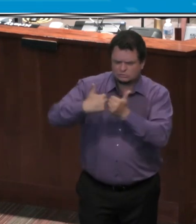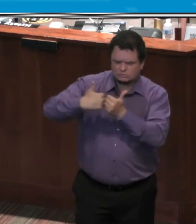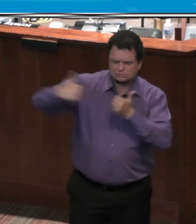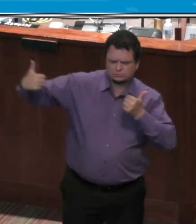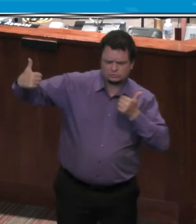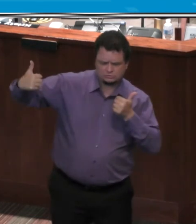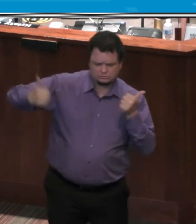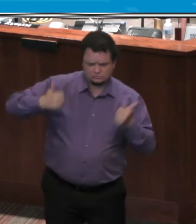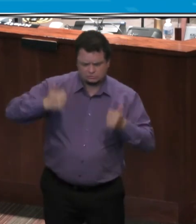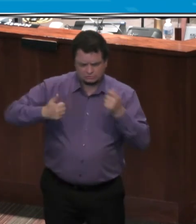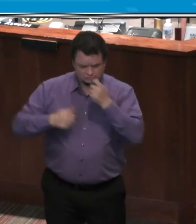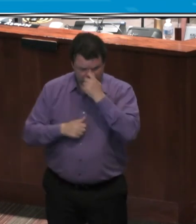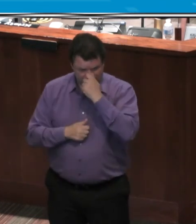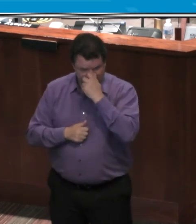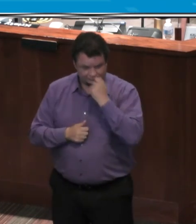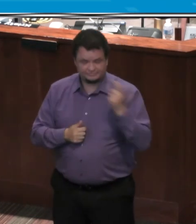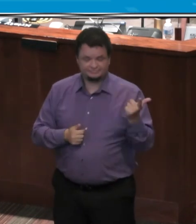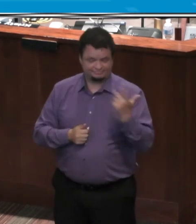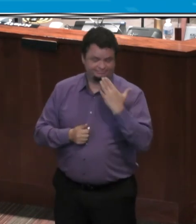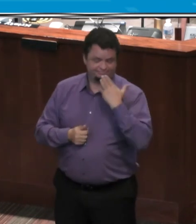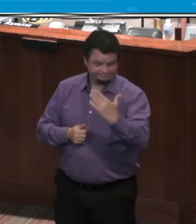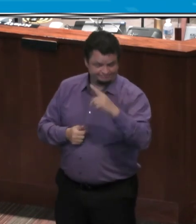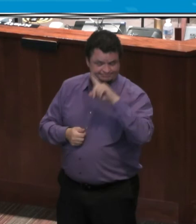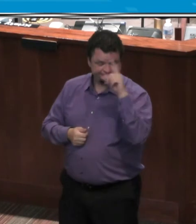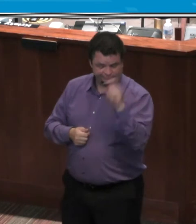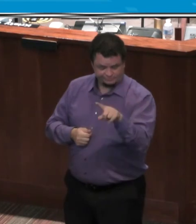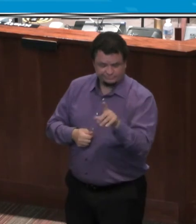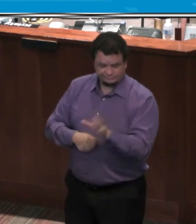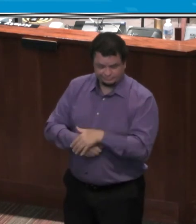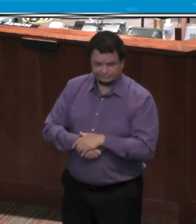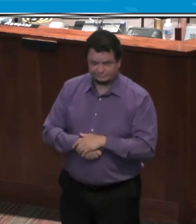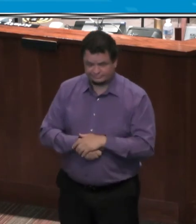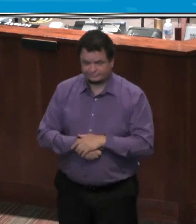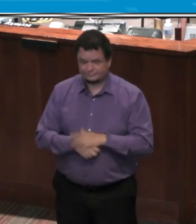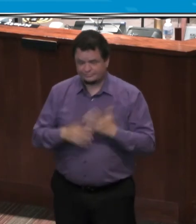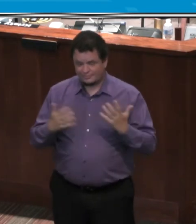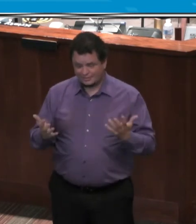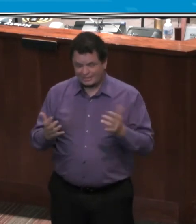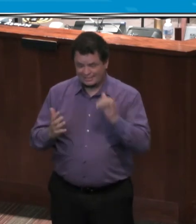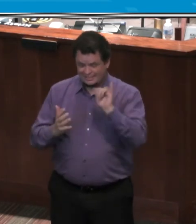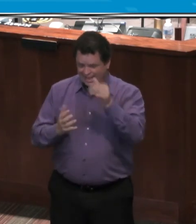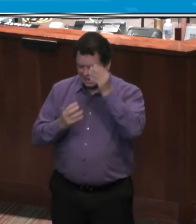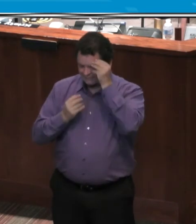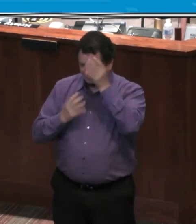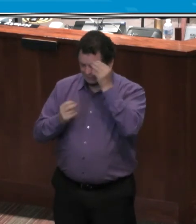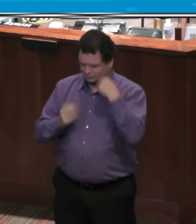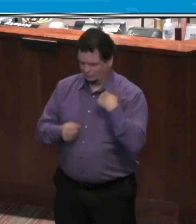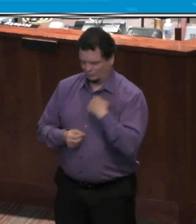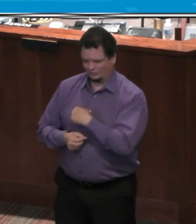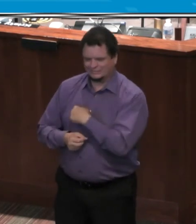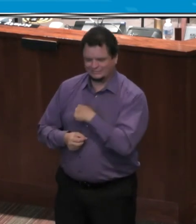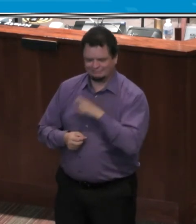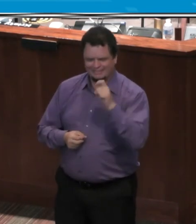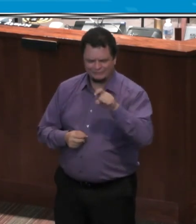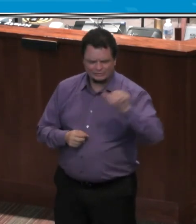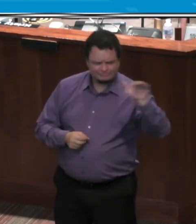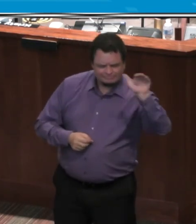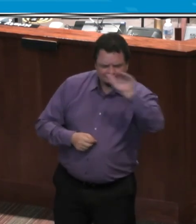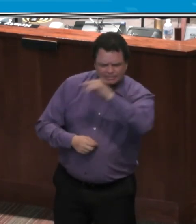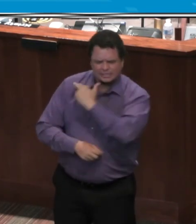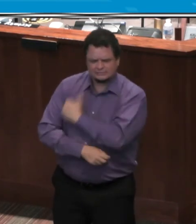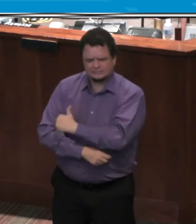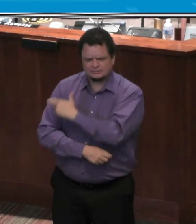That's a great question. Again, that's information that we would have to get from our hospital partners. Our present product that we've got